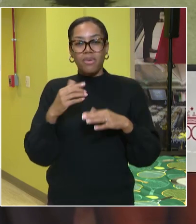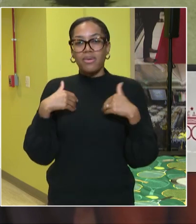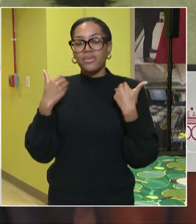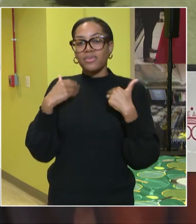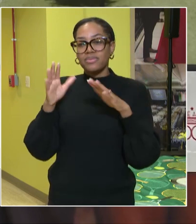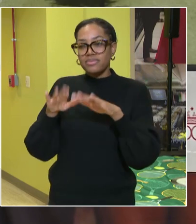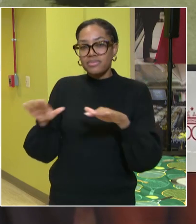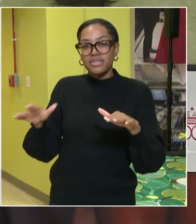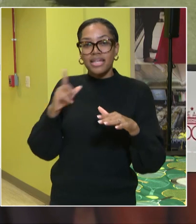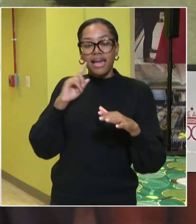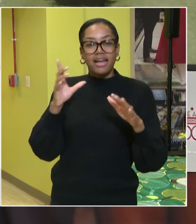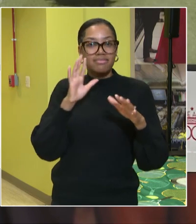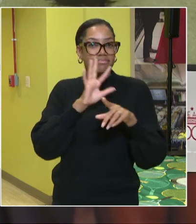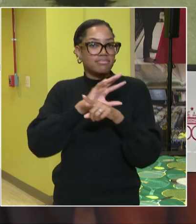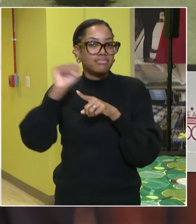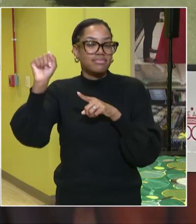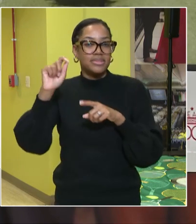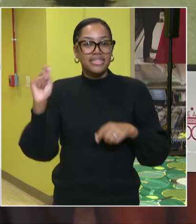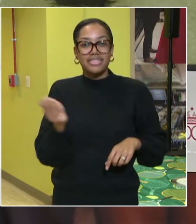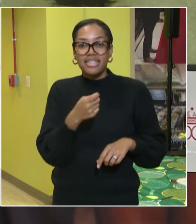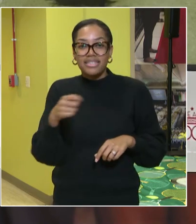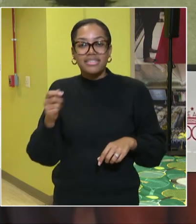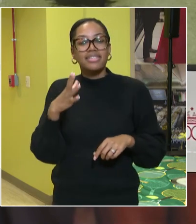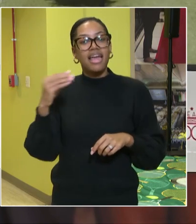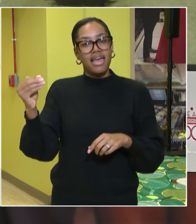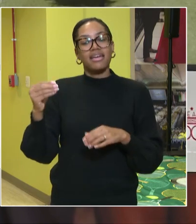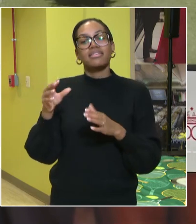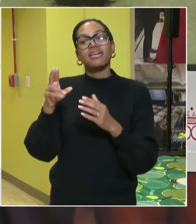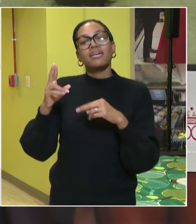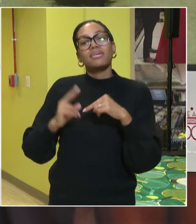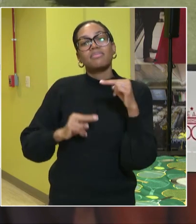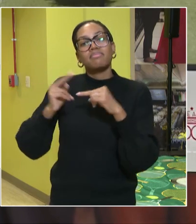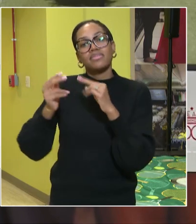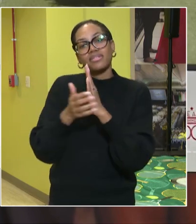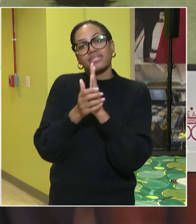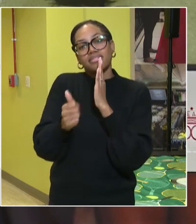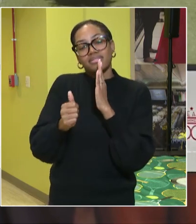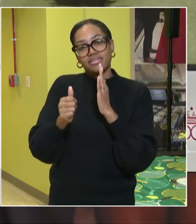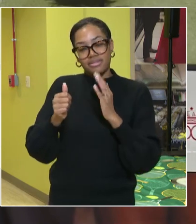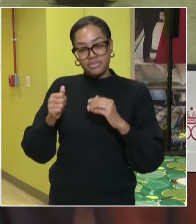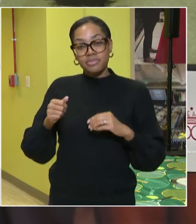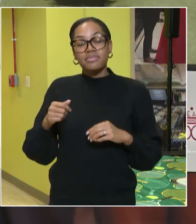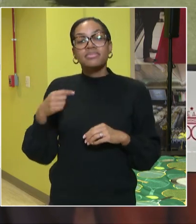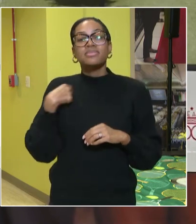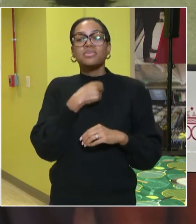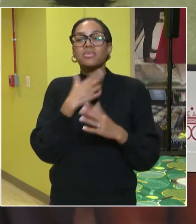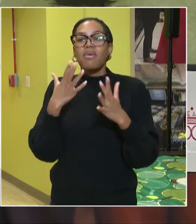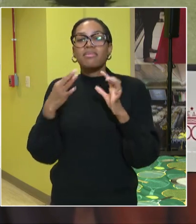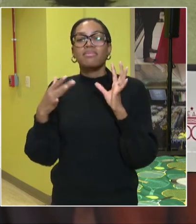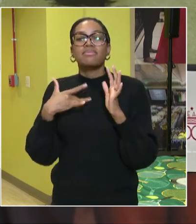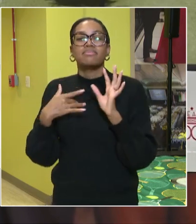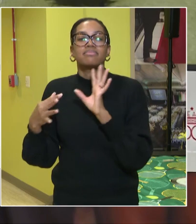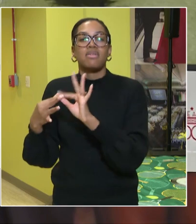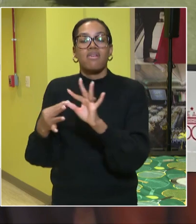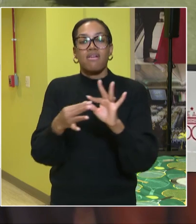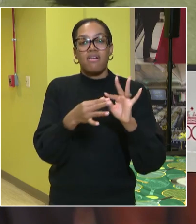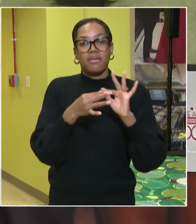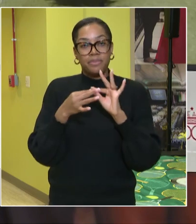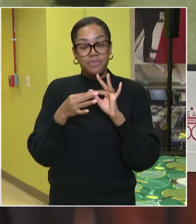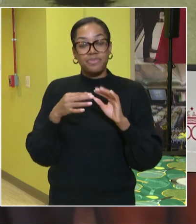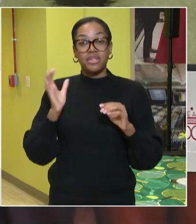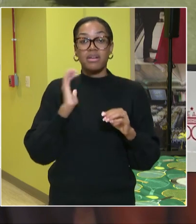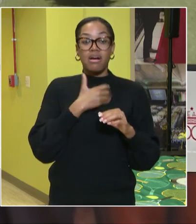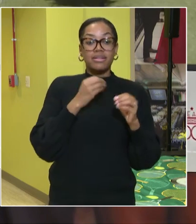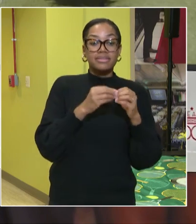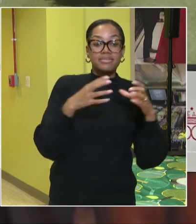academic skills, build lasting friendships, and foster a sense of belonging. This expansion will allow us to increase our programs.